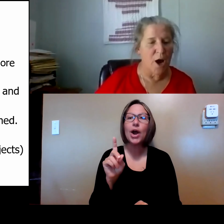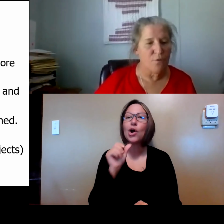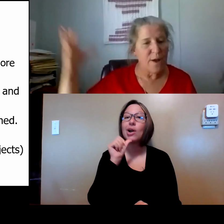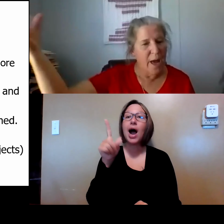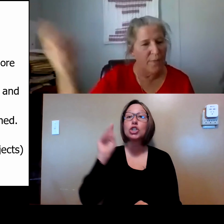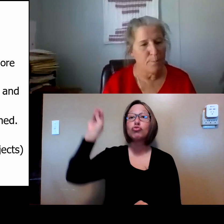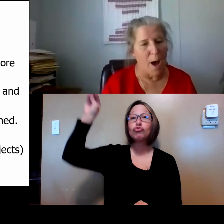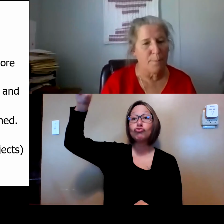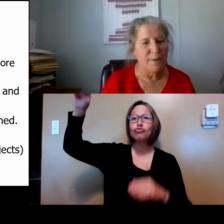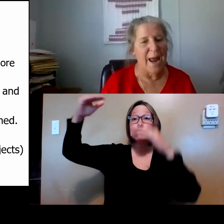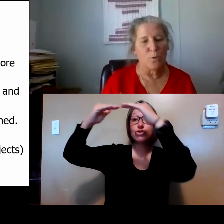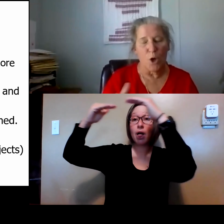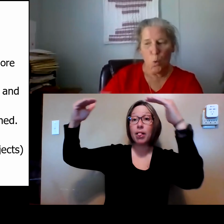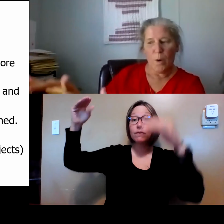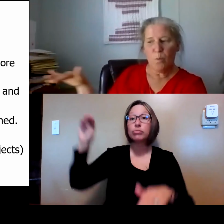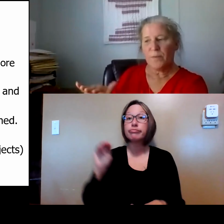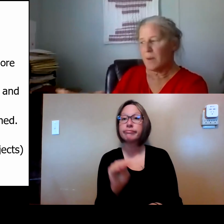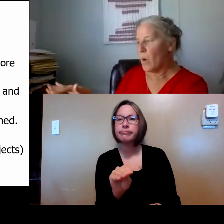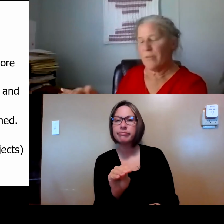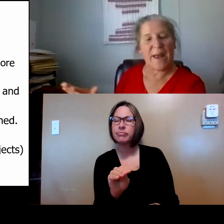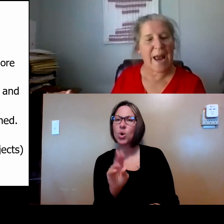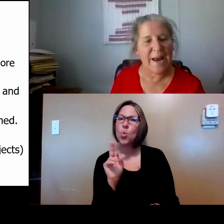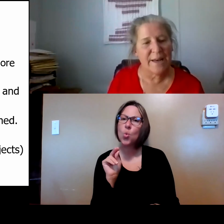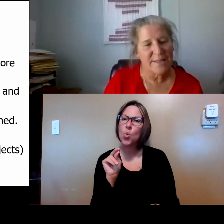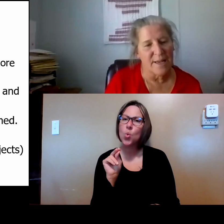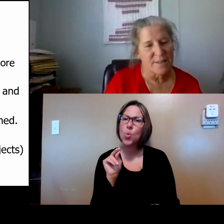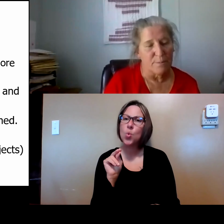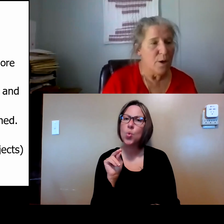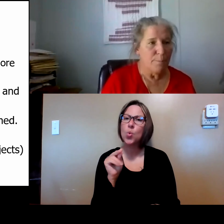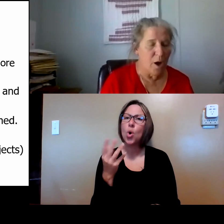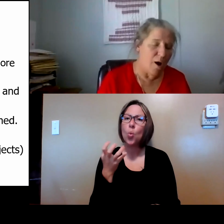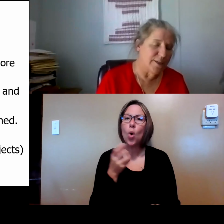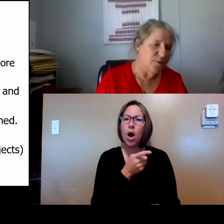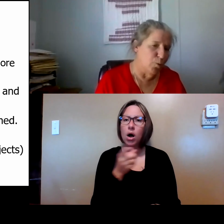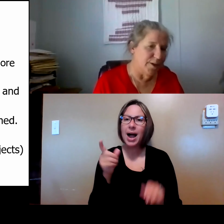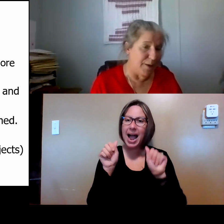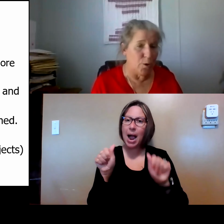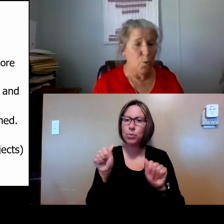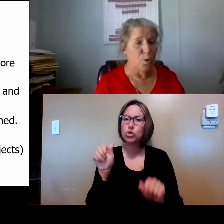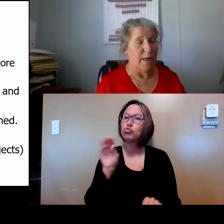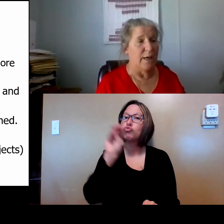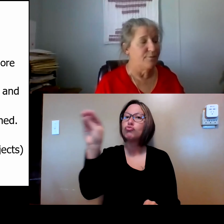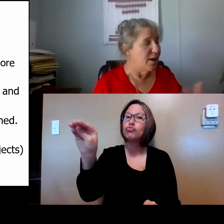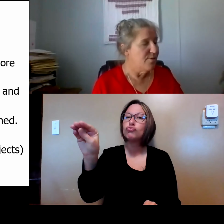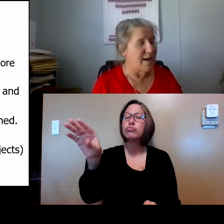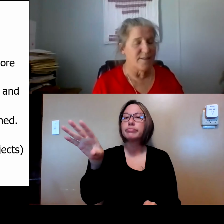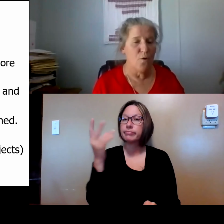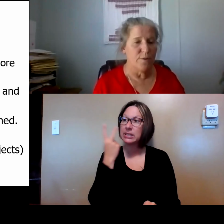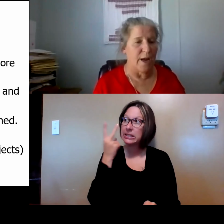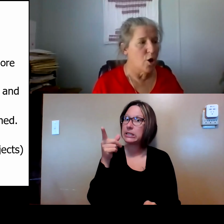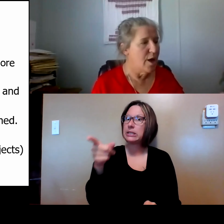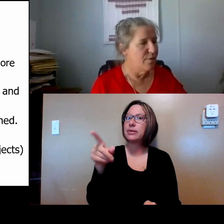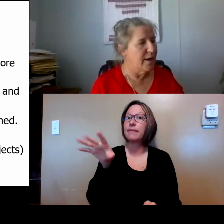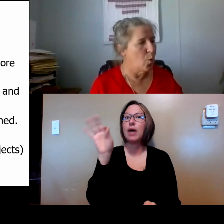a shelf and then pop them down. We want them where they can access them. Because wouldn't it be cool if that's